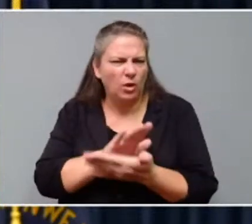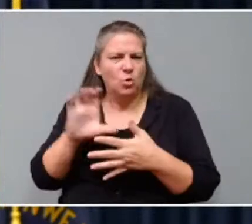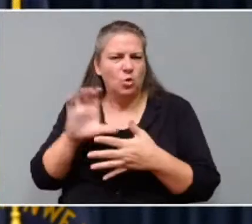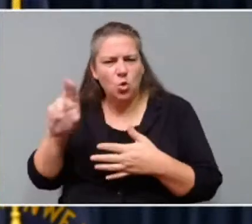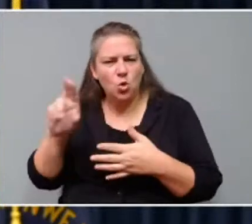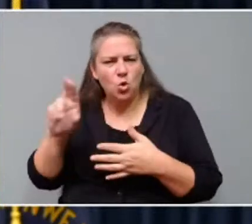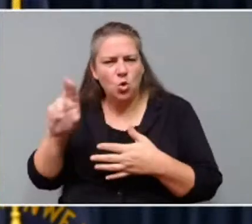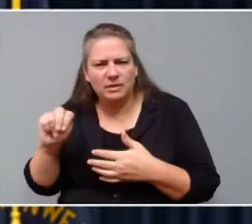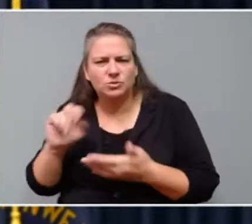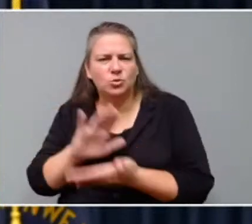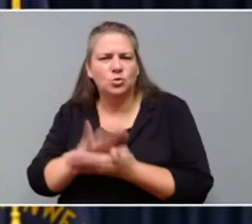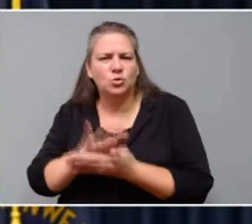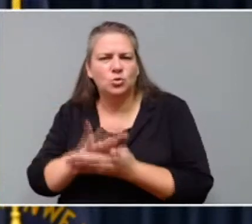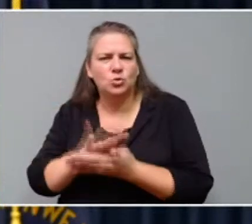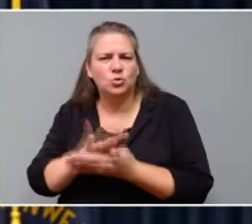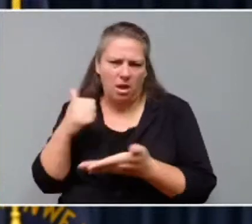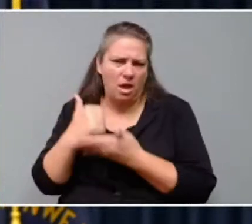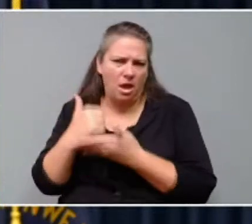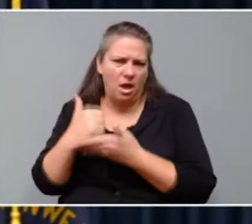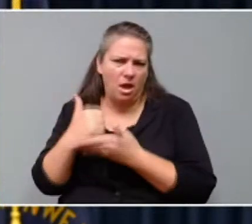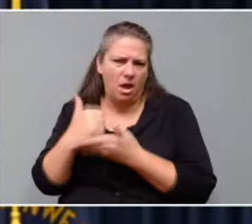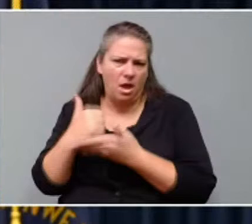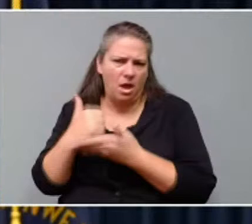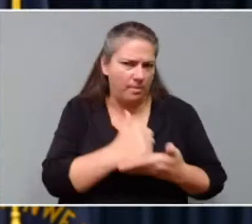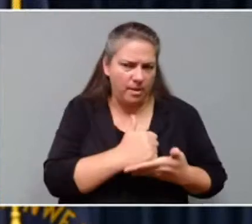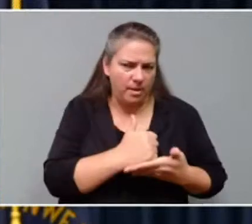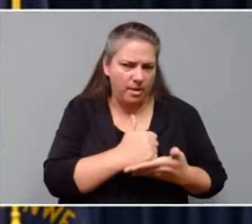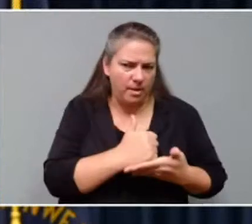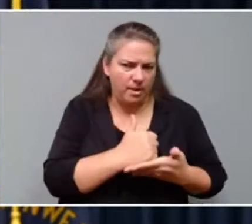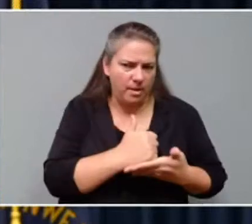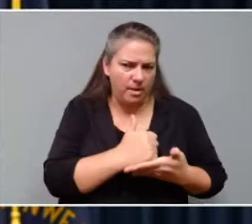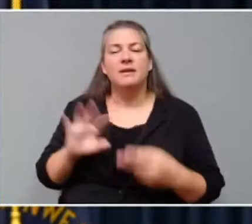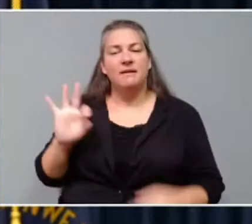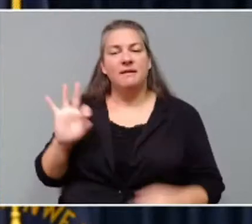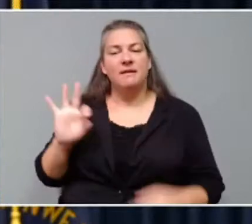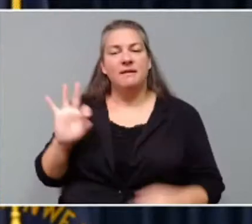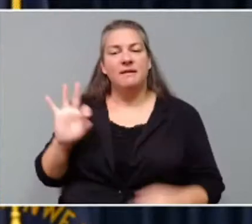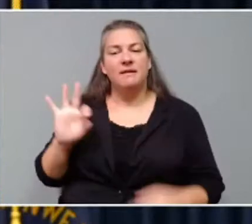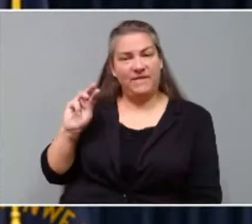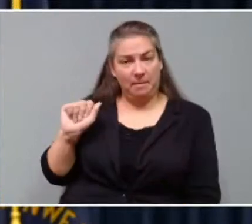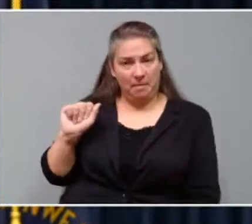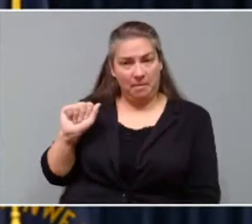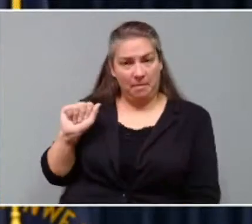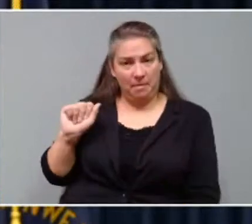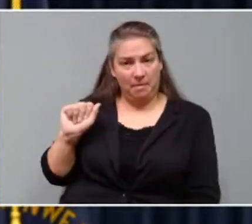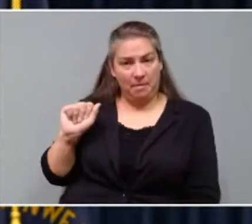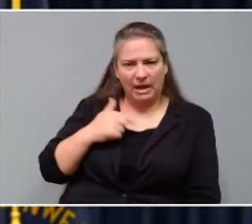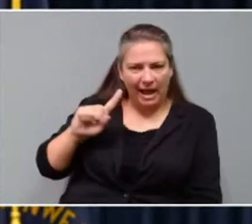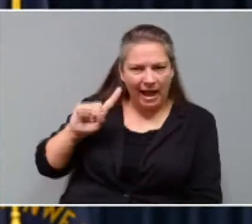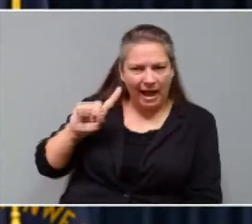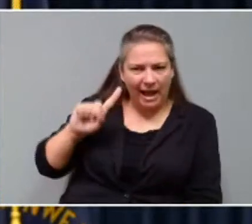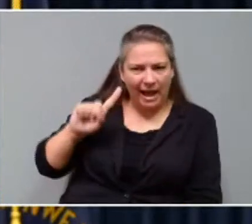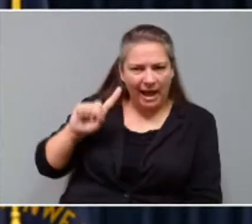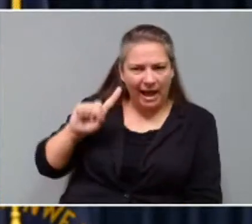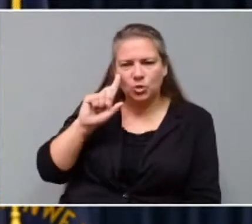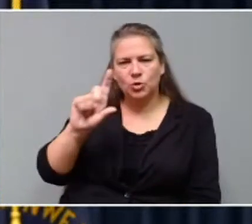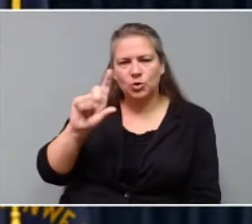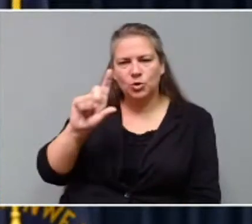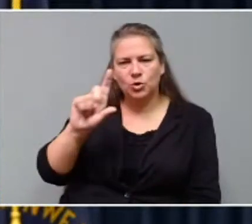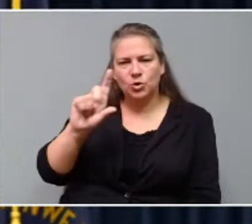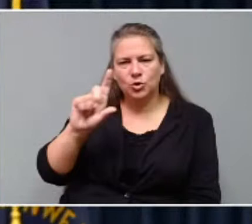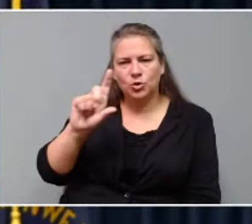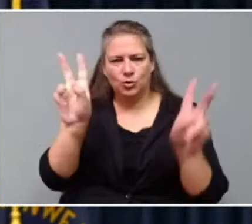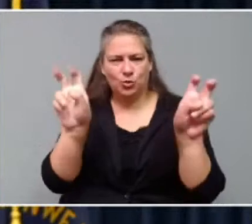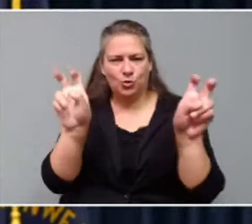thing that we have done, FEMA strike teams that we requested. We talked about the EMS strike teams, but we have also